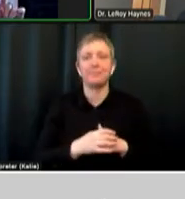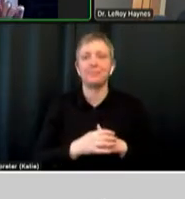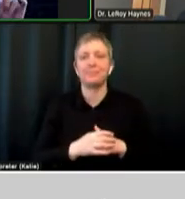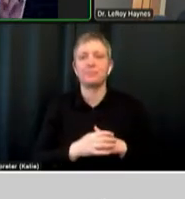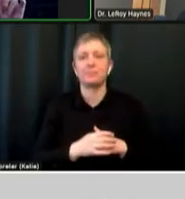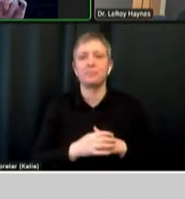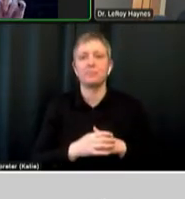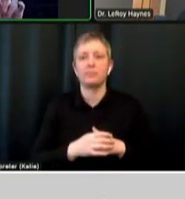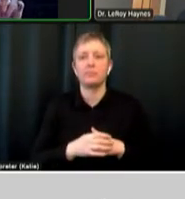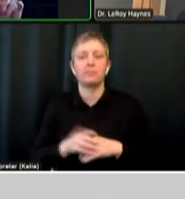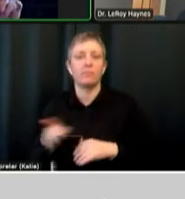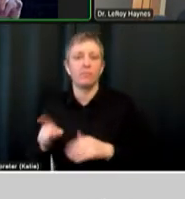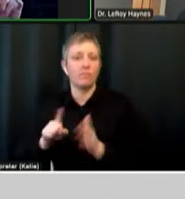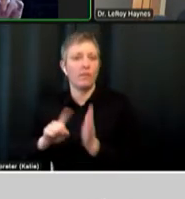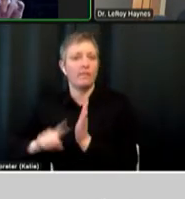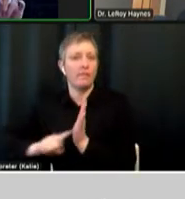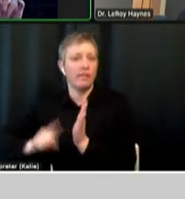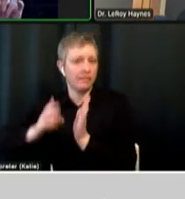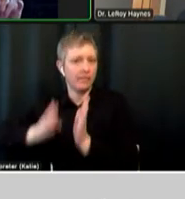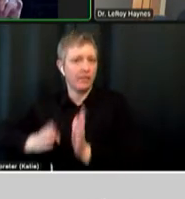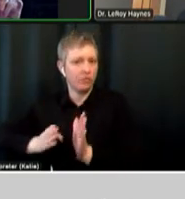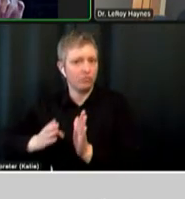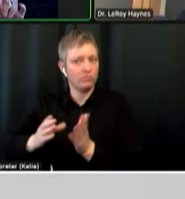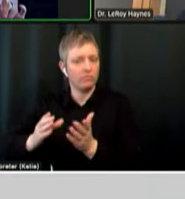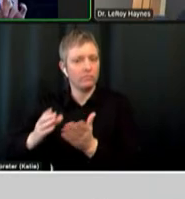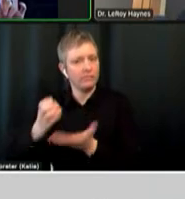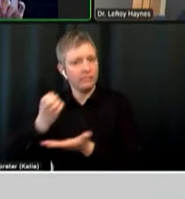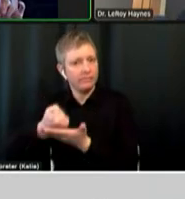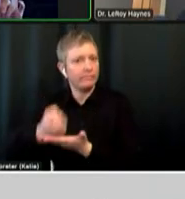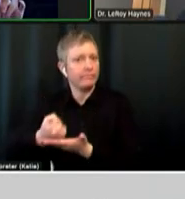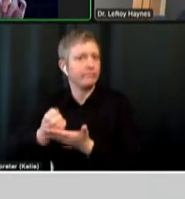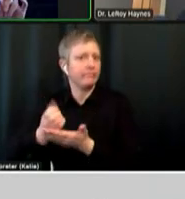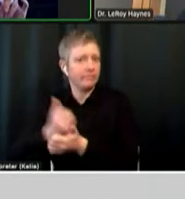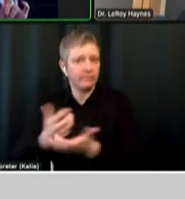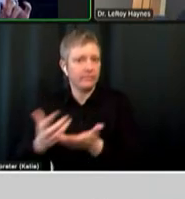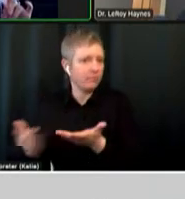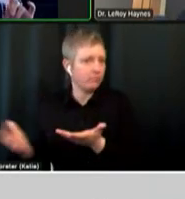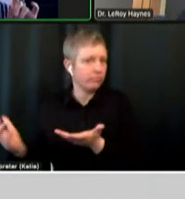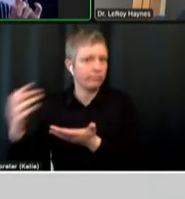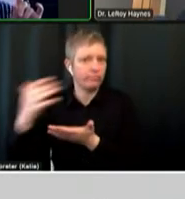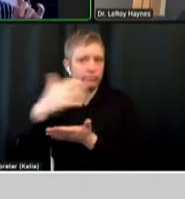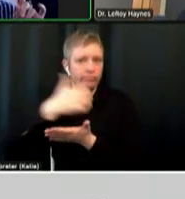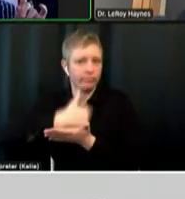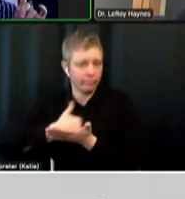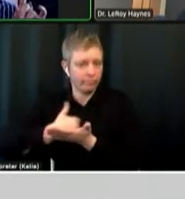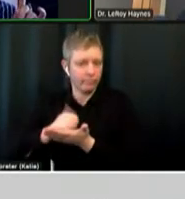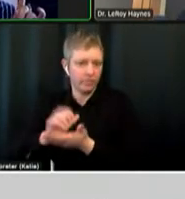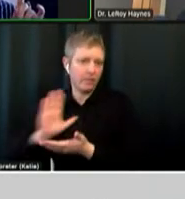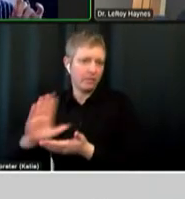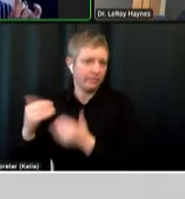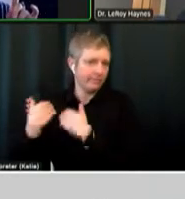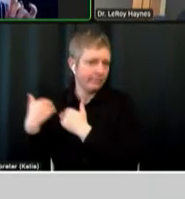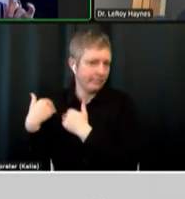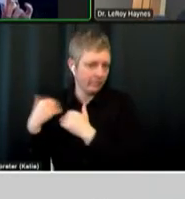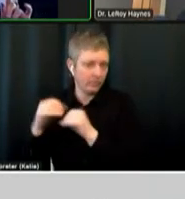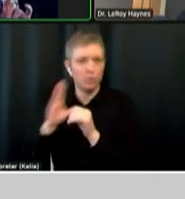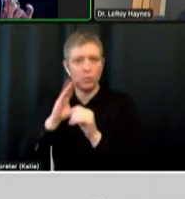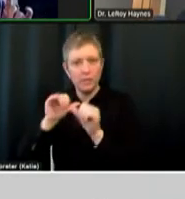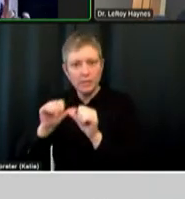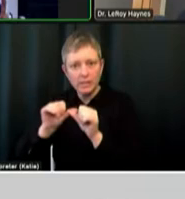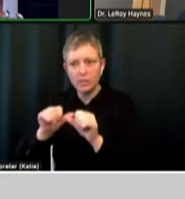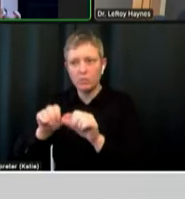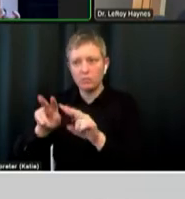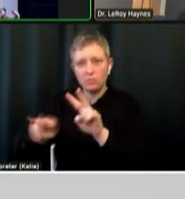investigator gathers all evidence and looks at everything. So they will continue to do all of that. They will look at